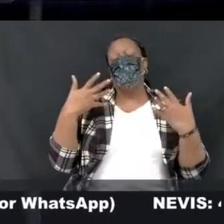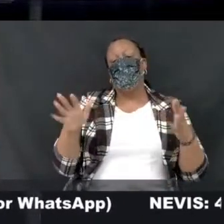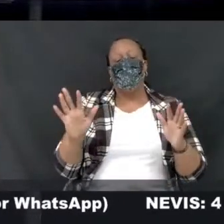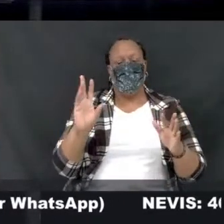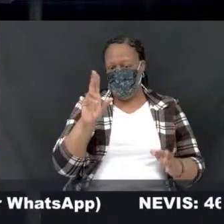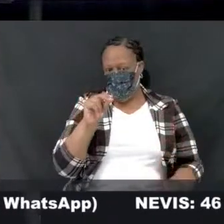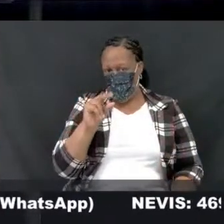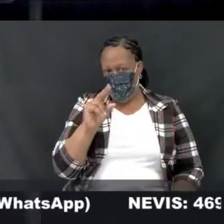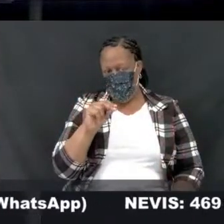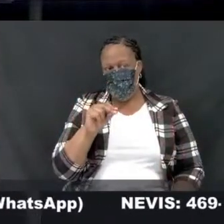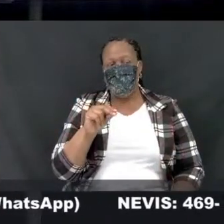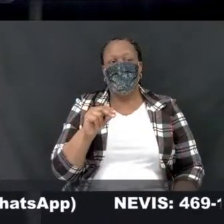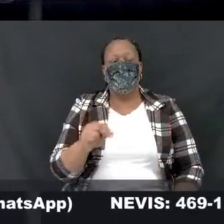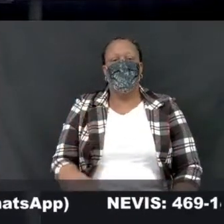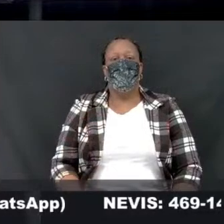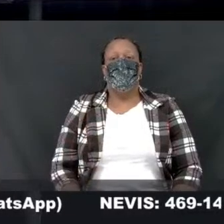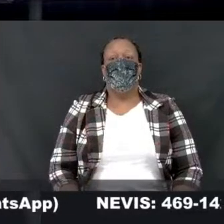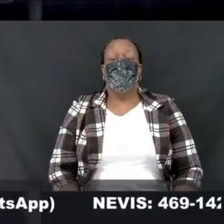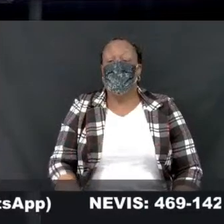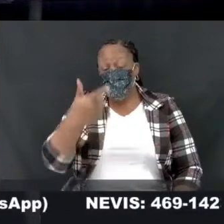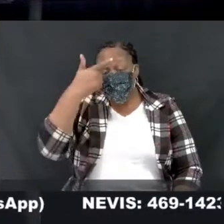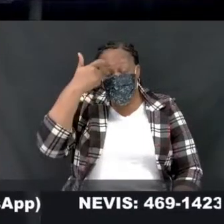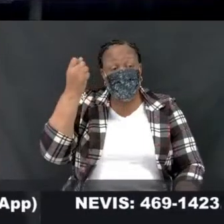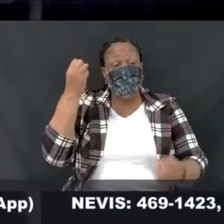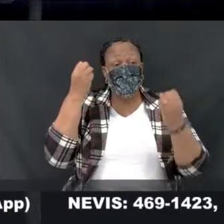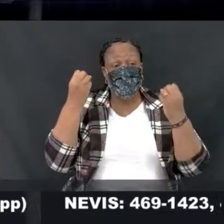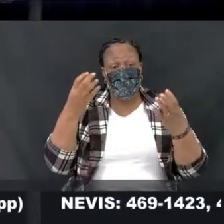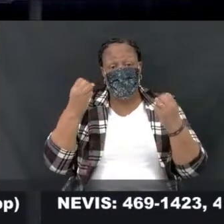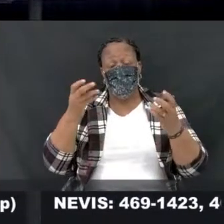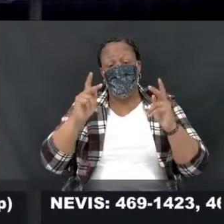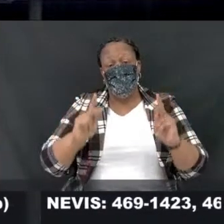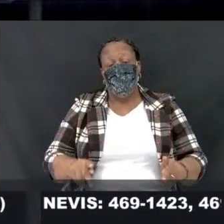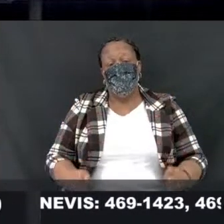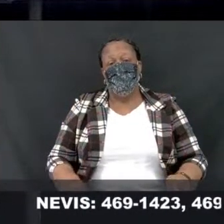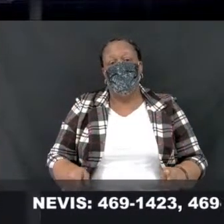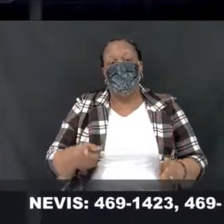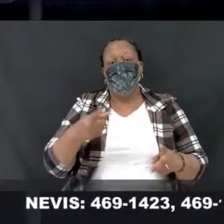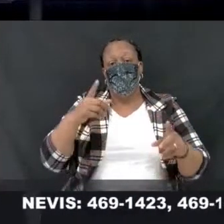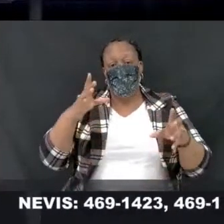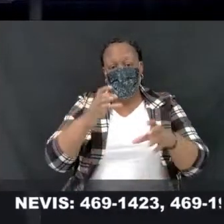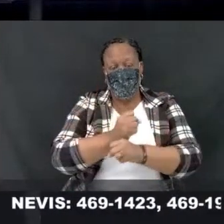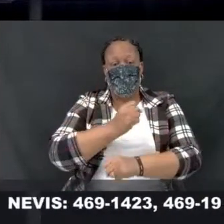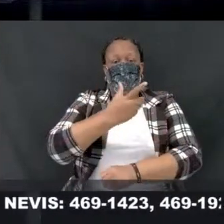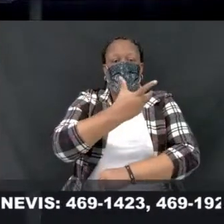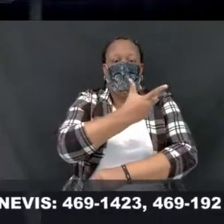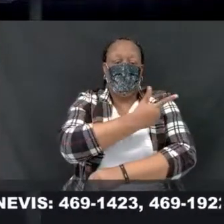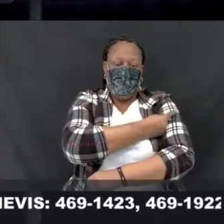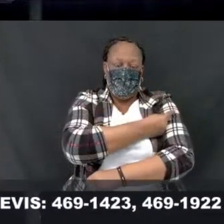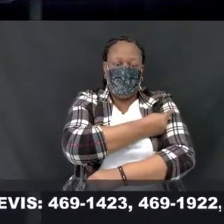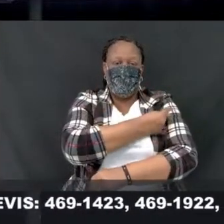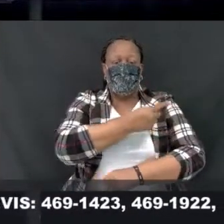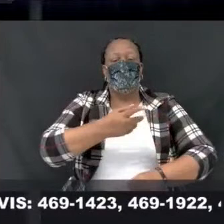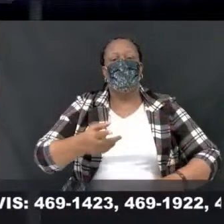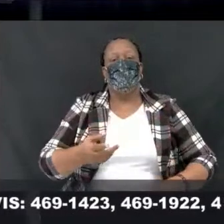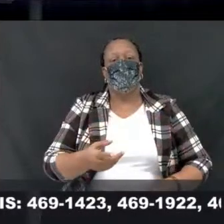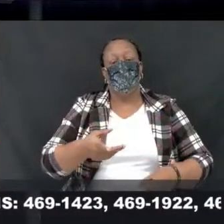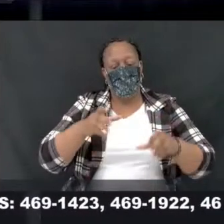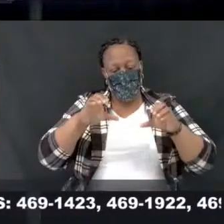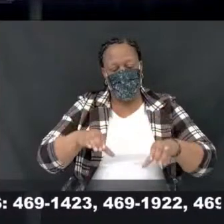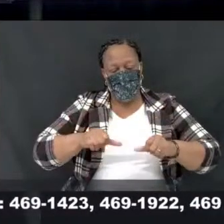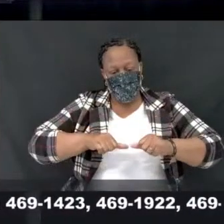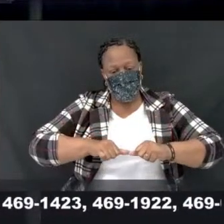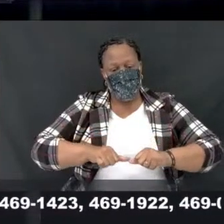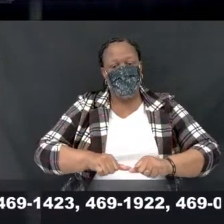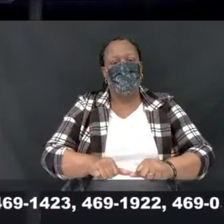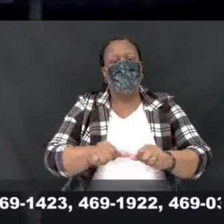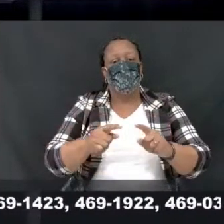what gave us the buffer against the highly contagious Omicron variant and has allowed us to continue with the